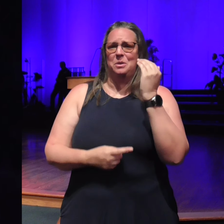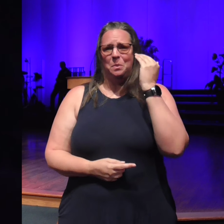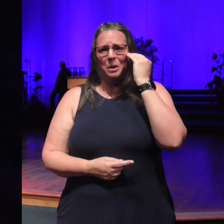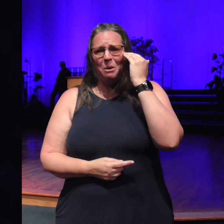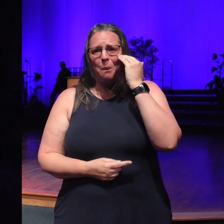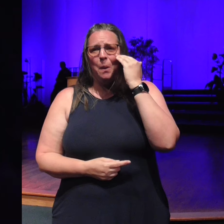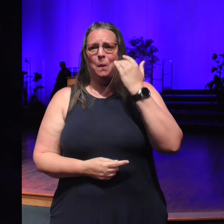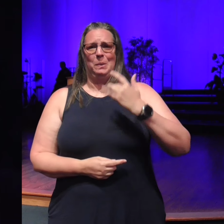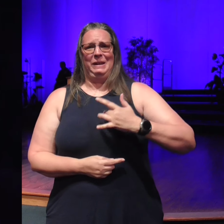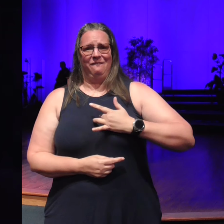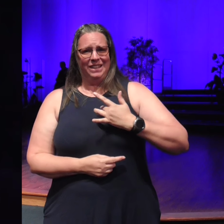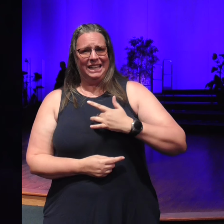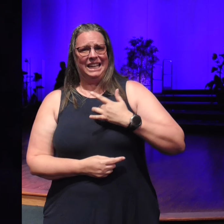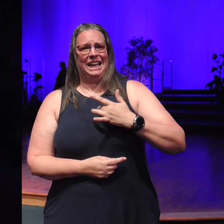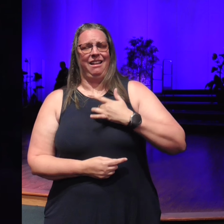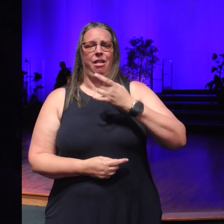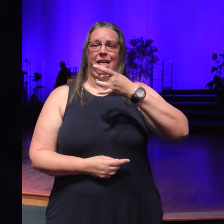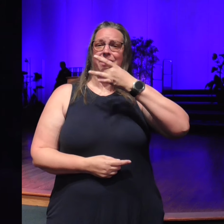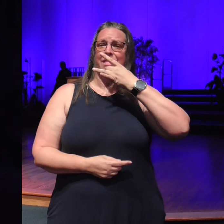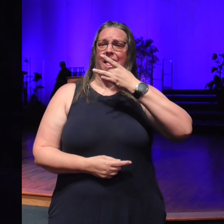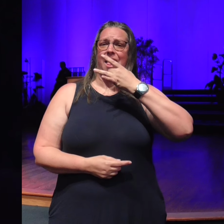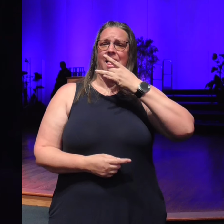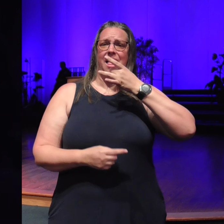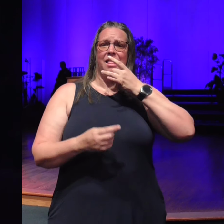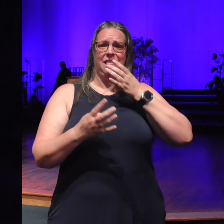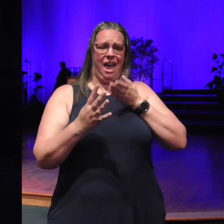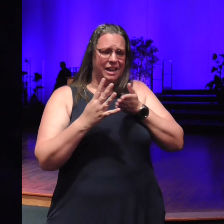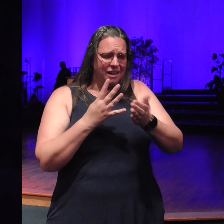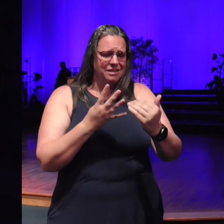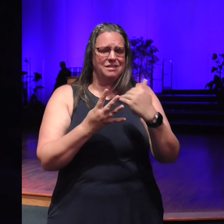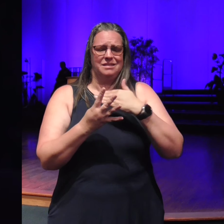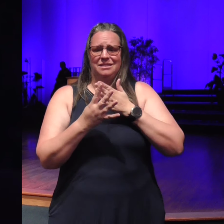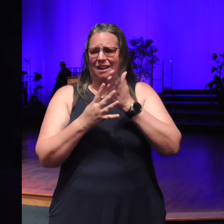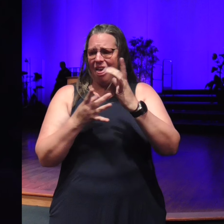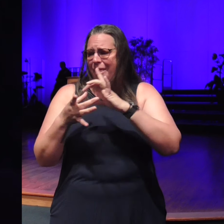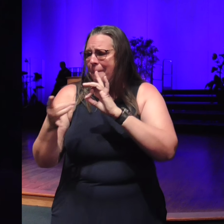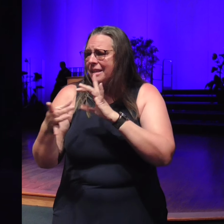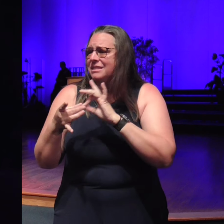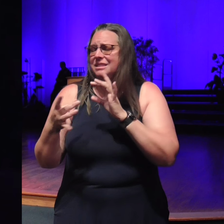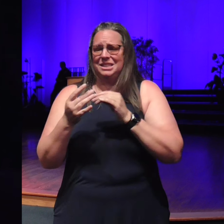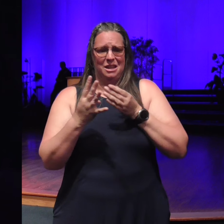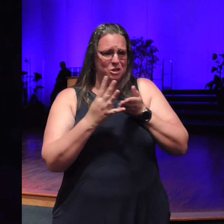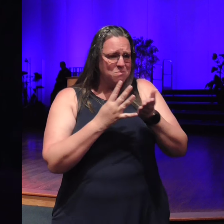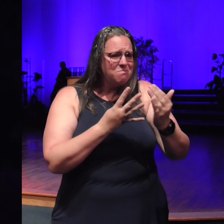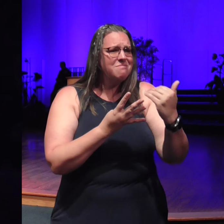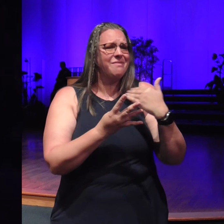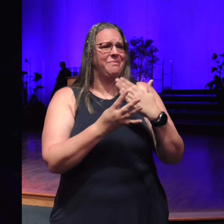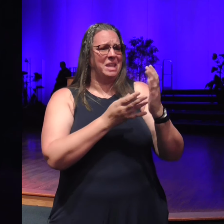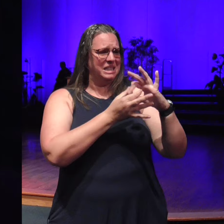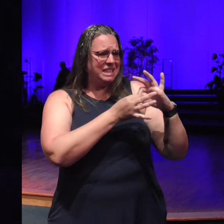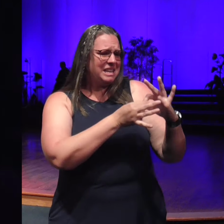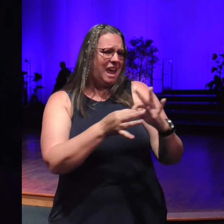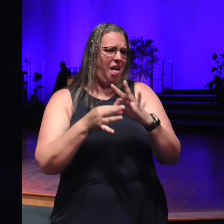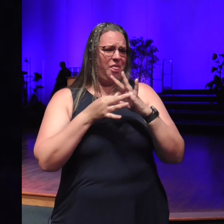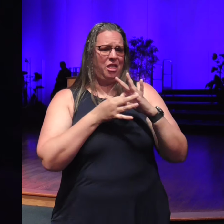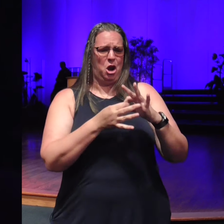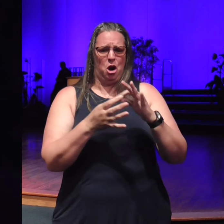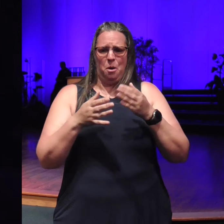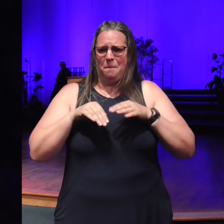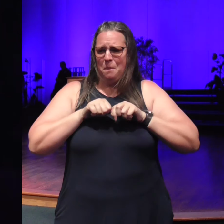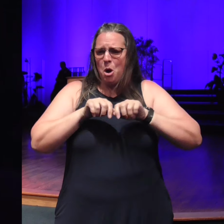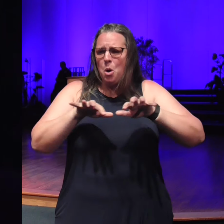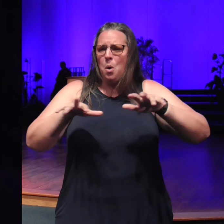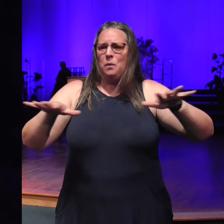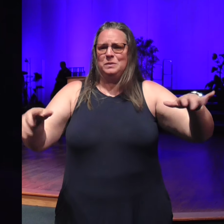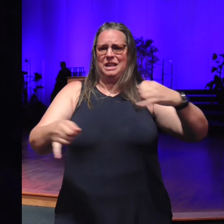very light of truth moves through our message, moves through our togetherness, moves across this campus this morning,